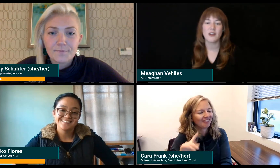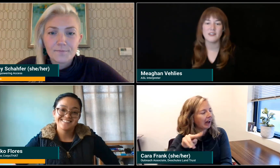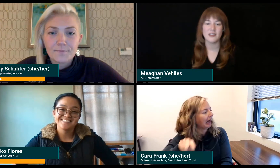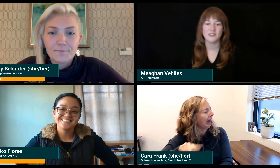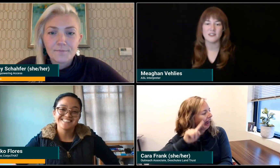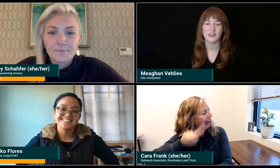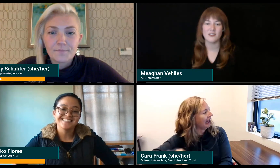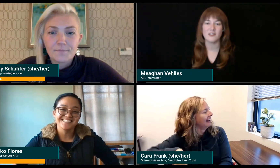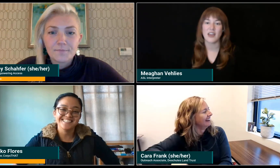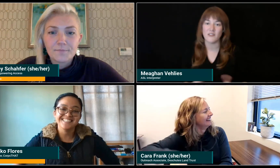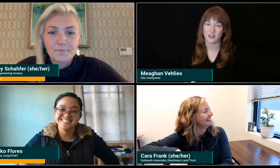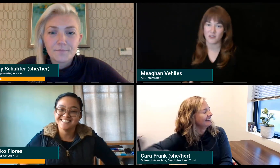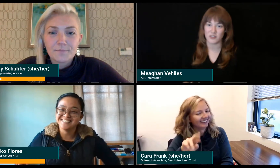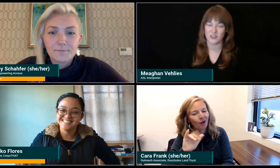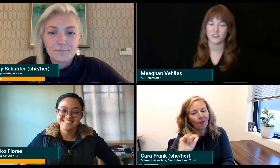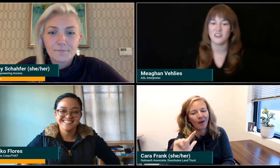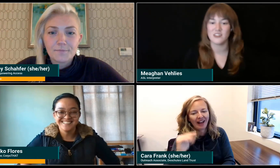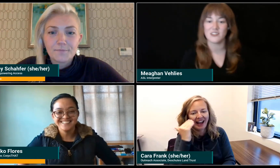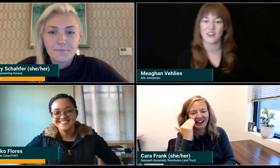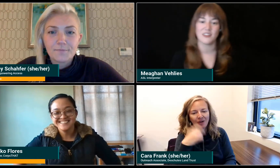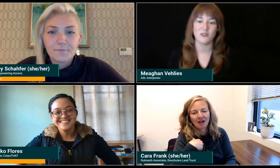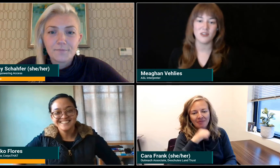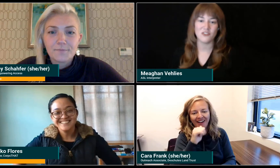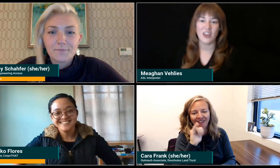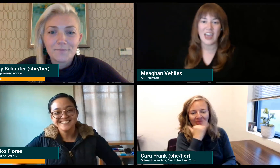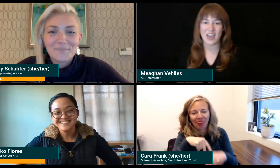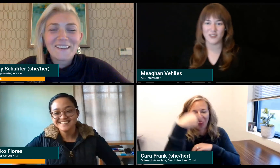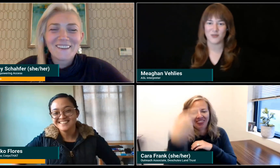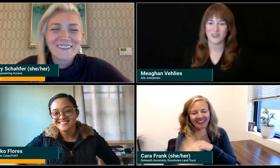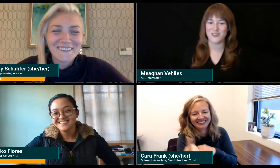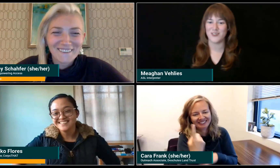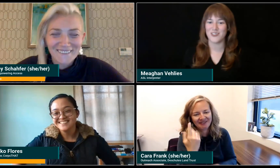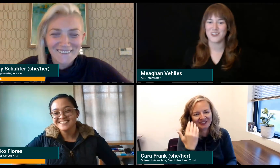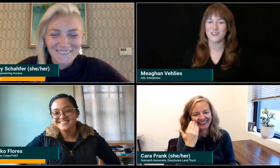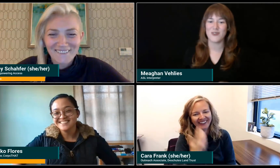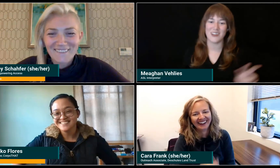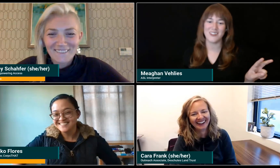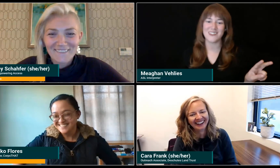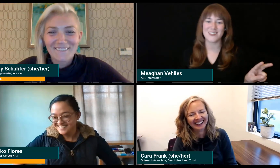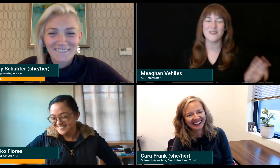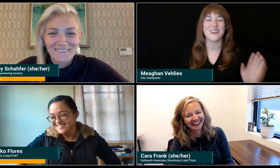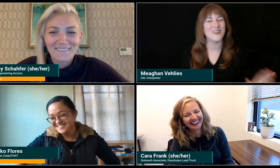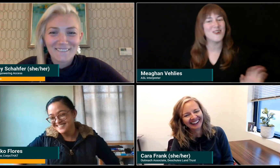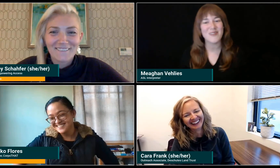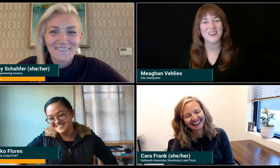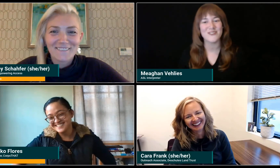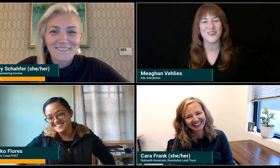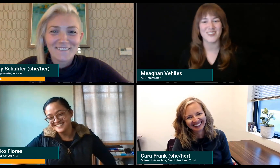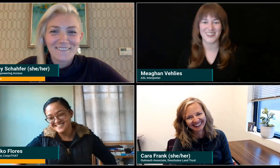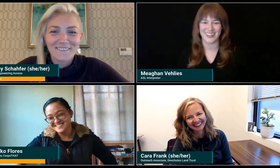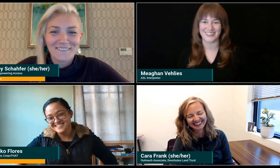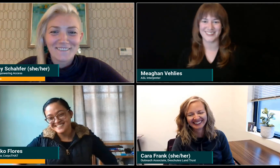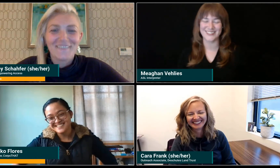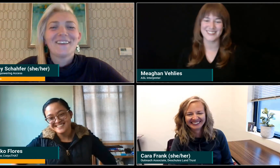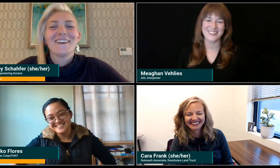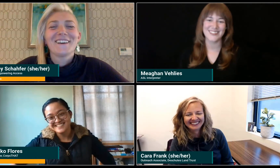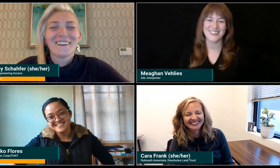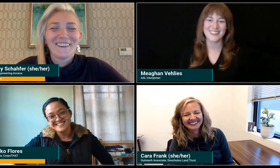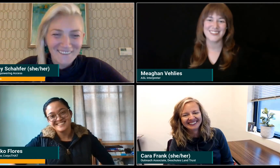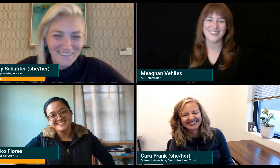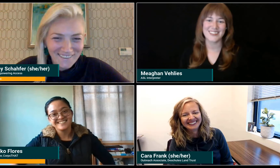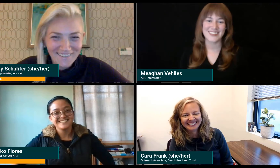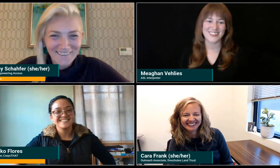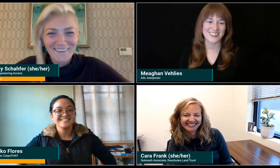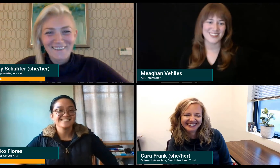are walking downstairs and having a conversation in sign language, having the rail to hold on to, I look at someone, I know I'm not going to fall down then.